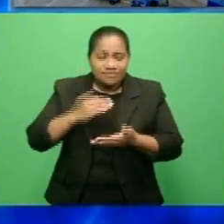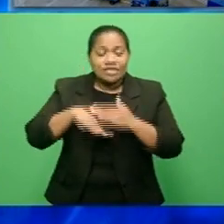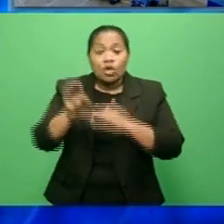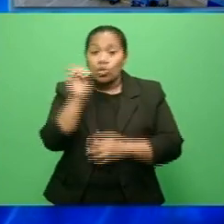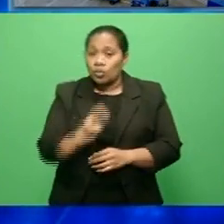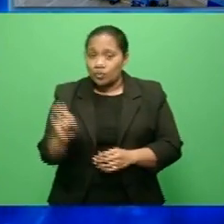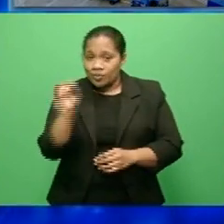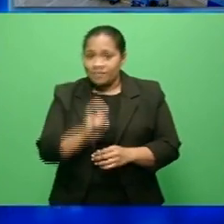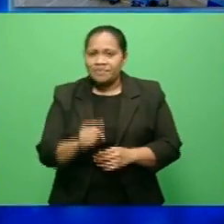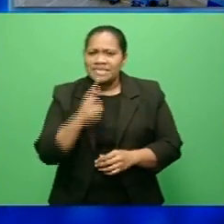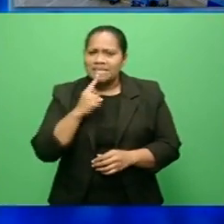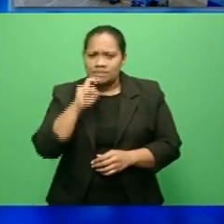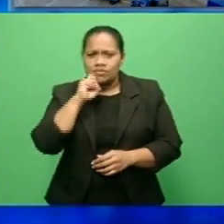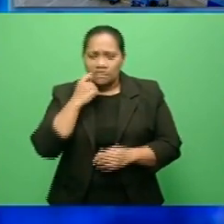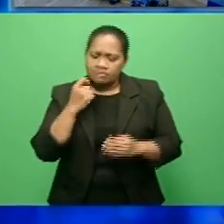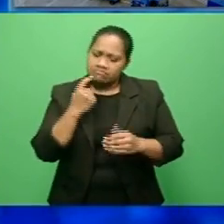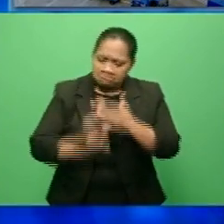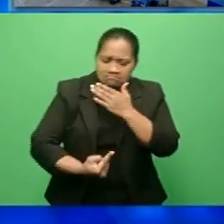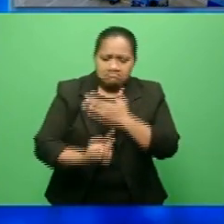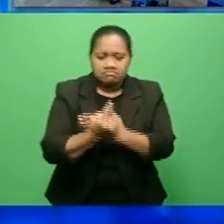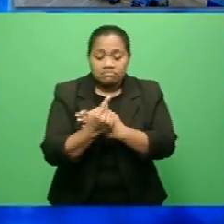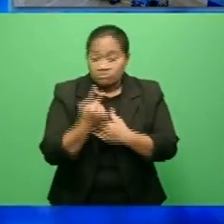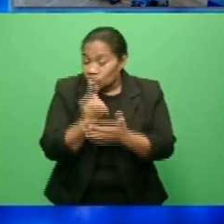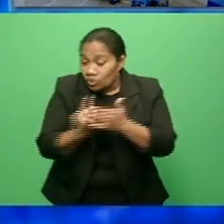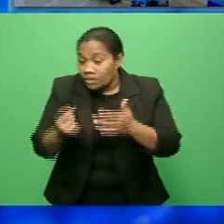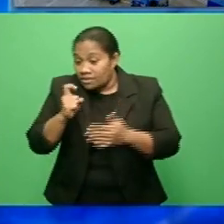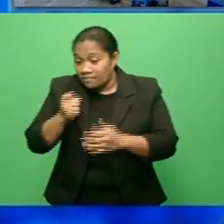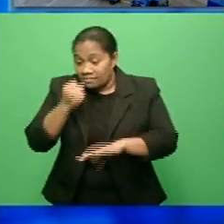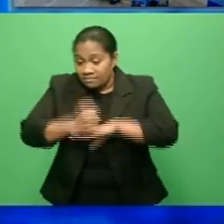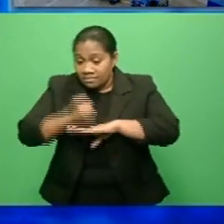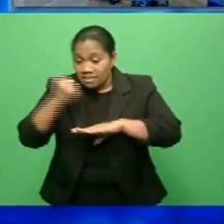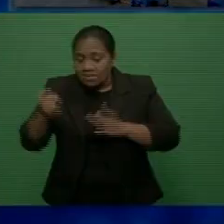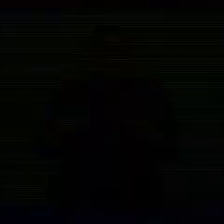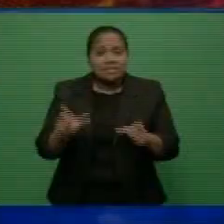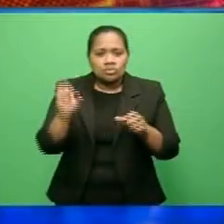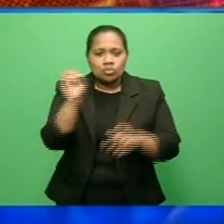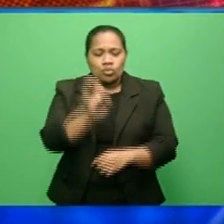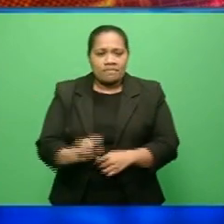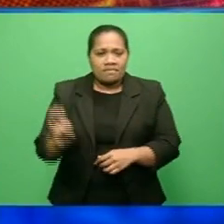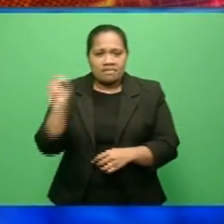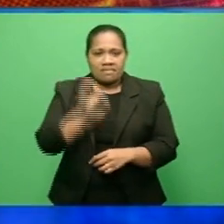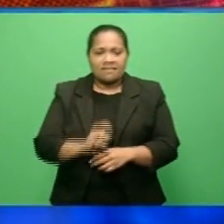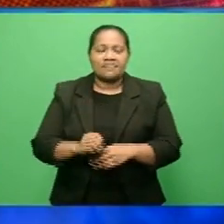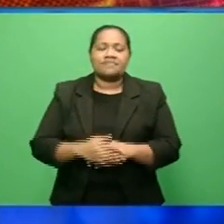says this will go ahead unless the government extends aid for airline employee payrolls.